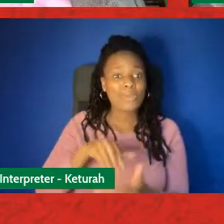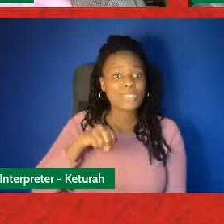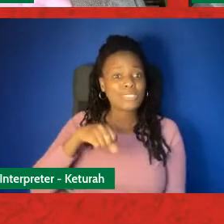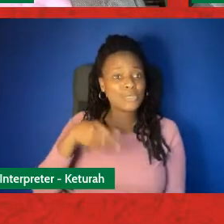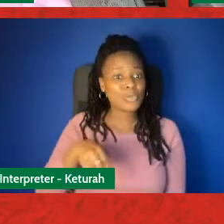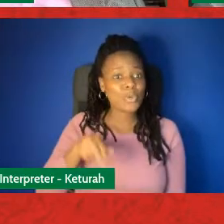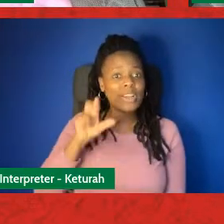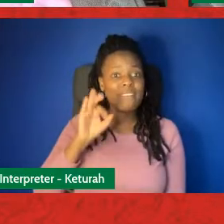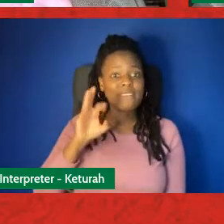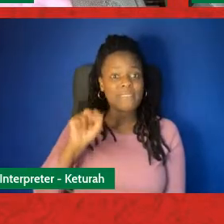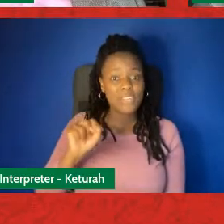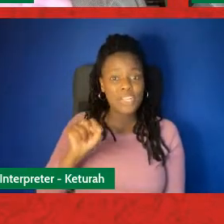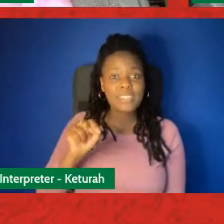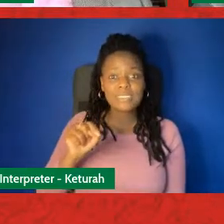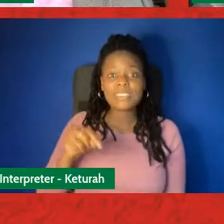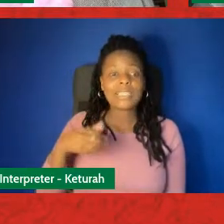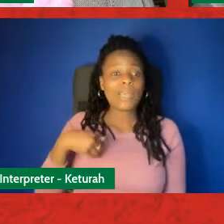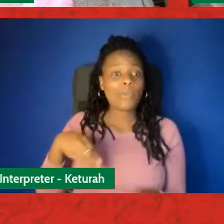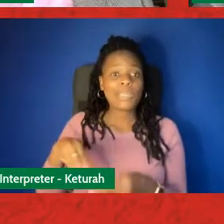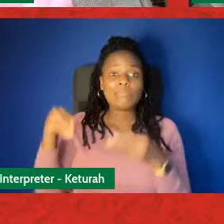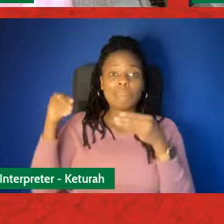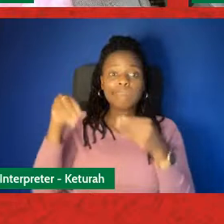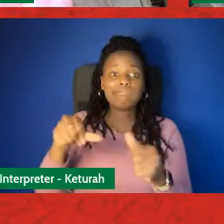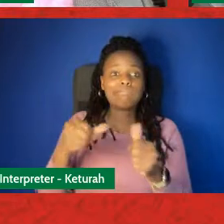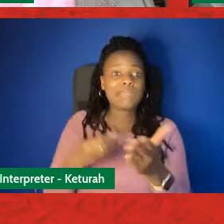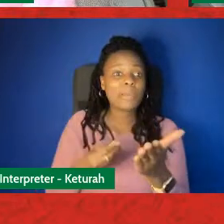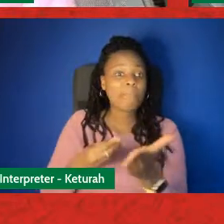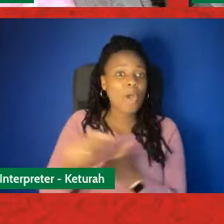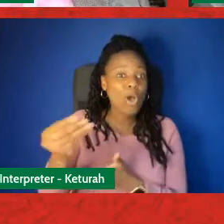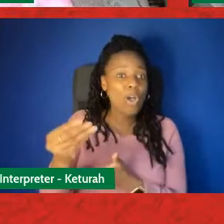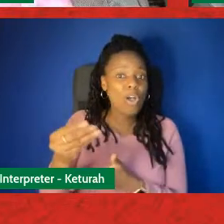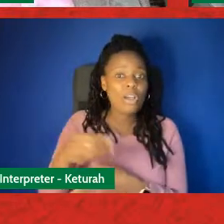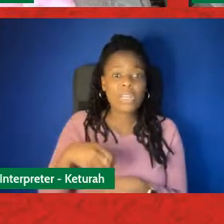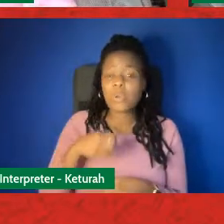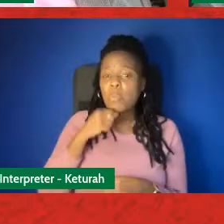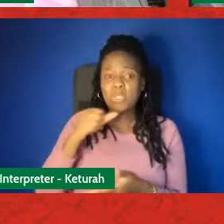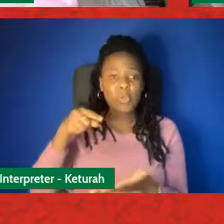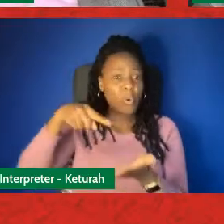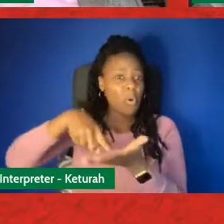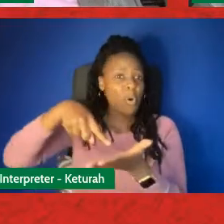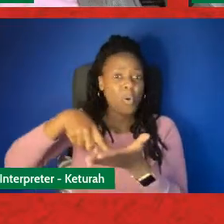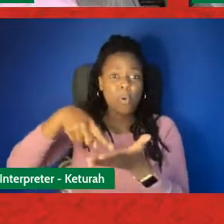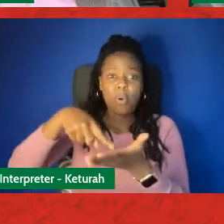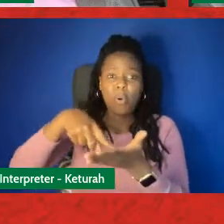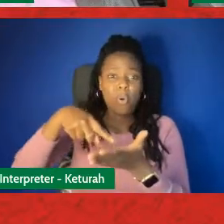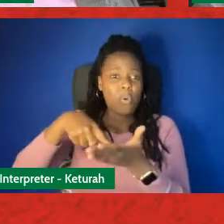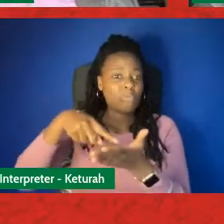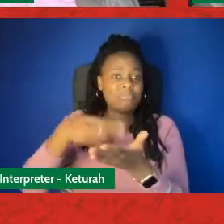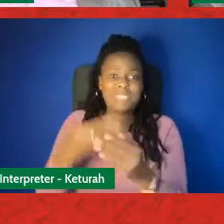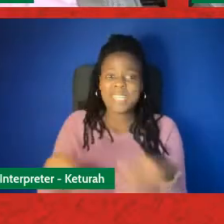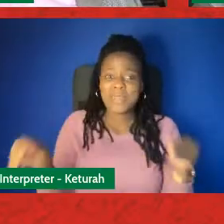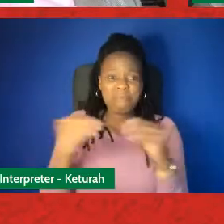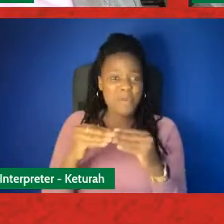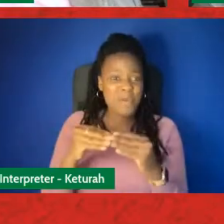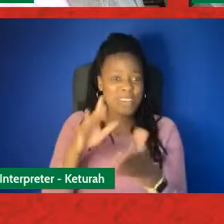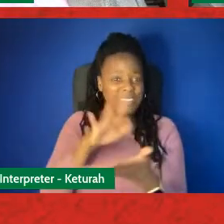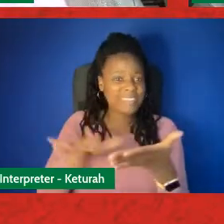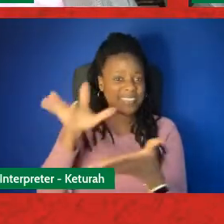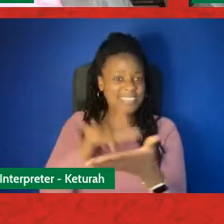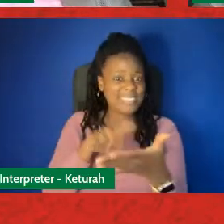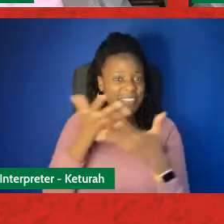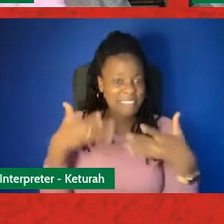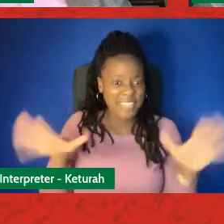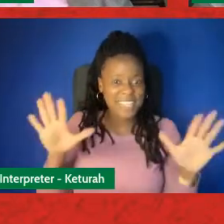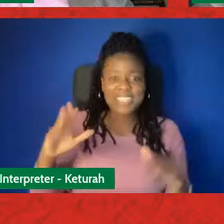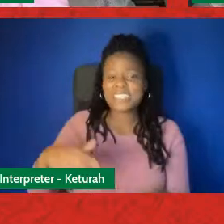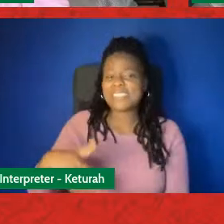that we burned the mortgage on in 2004, that we don't own a dime, owe a dime for. So we feel very, thank you guys,